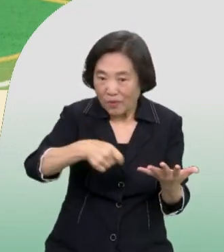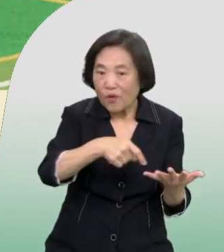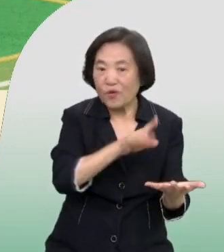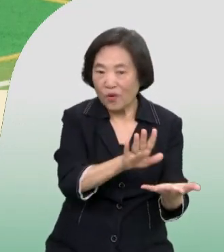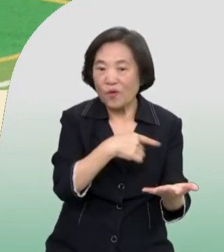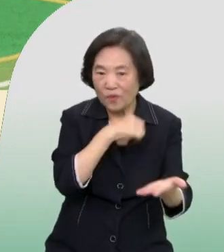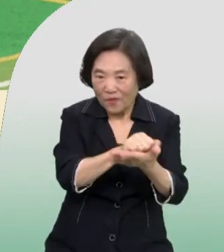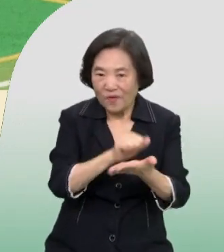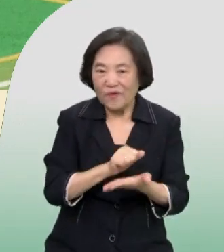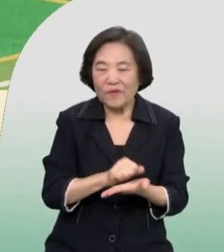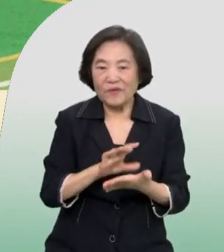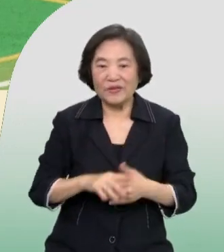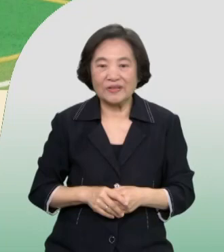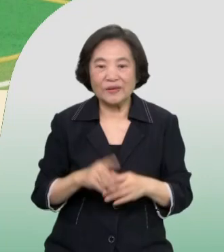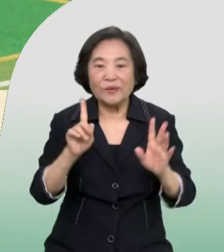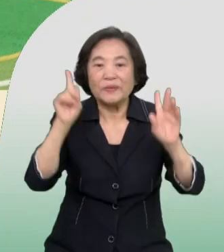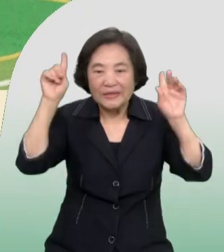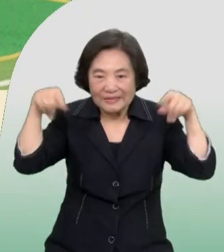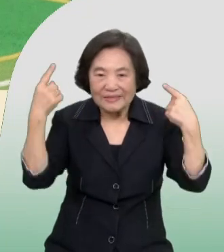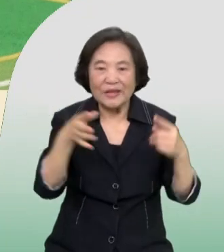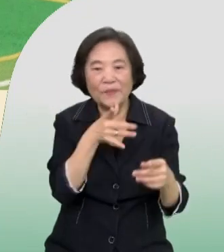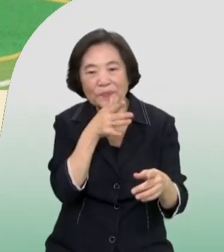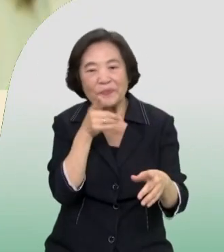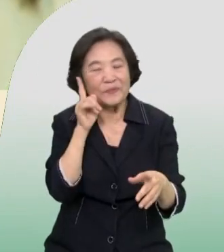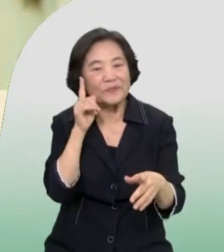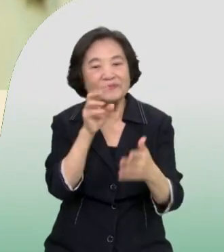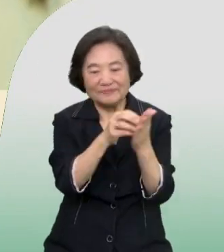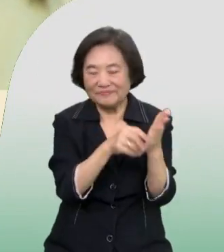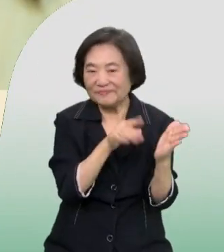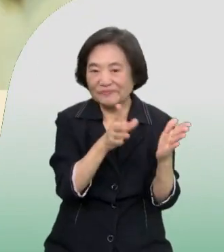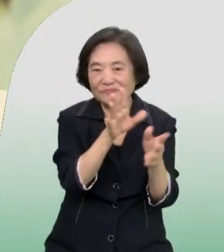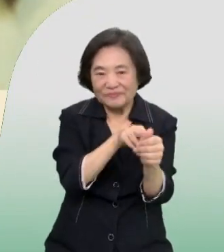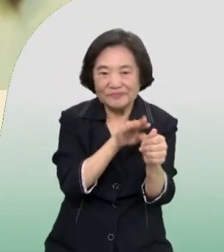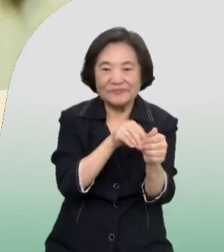our handwriting, we usually do Te Reo Māori words.